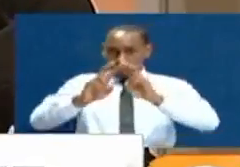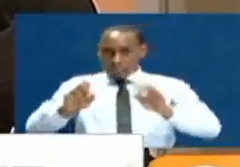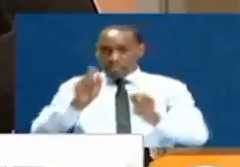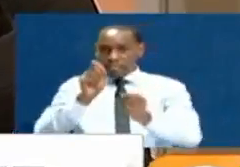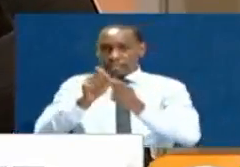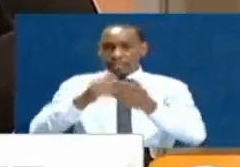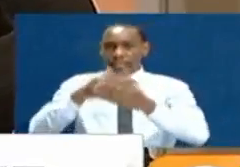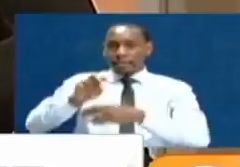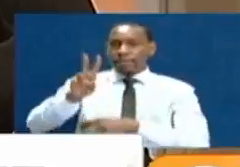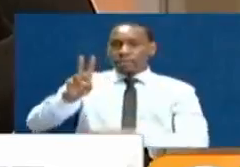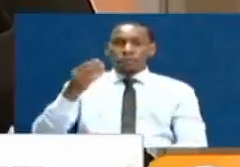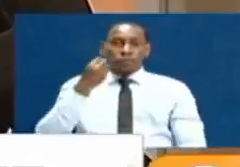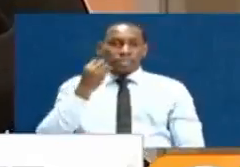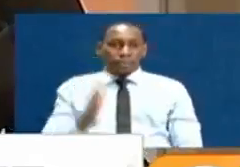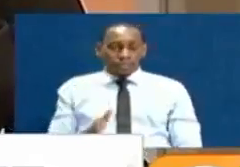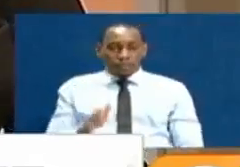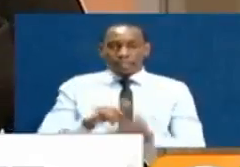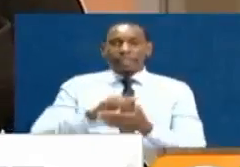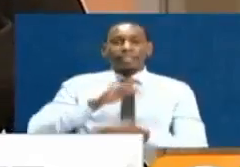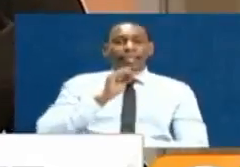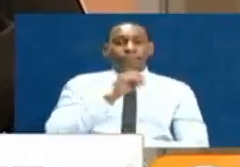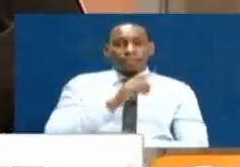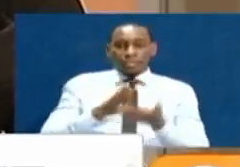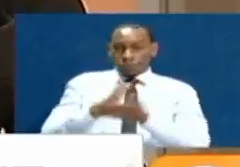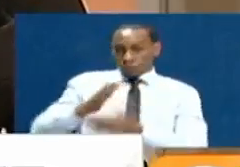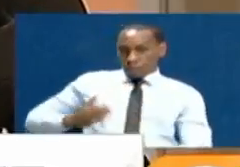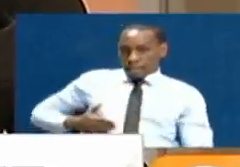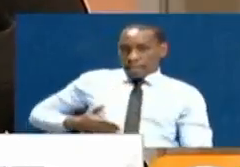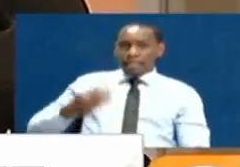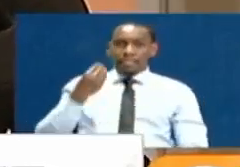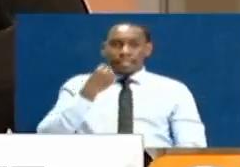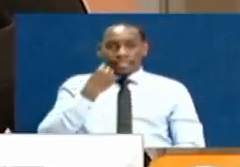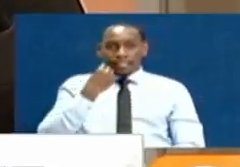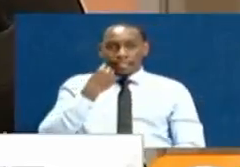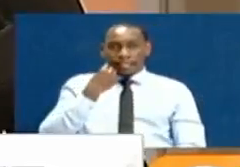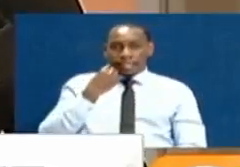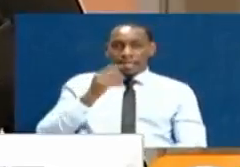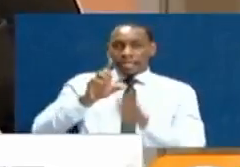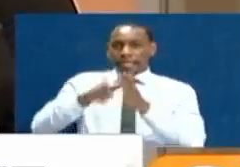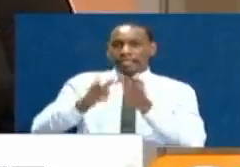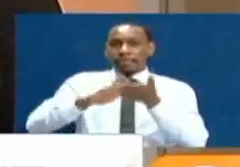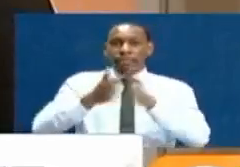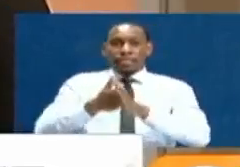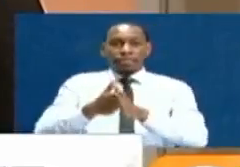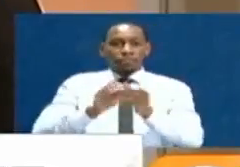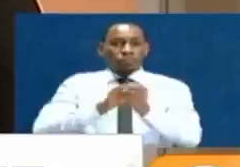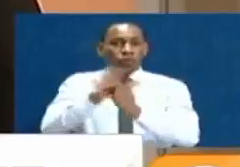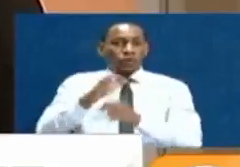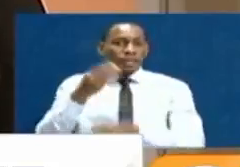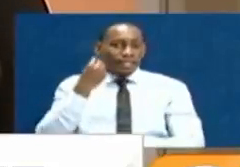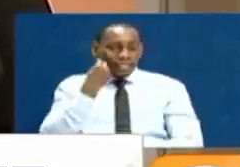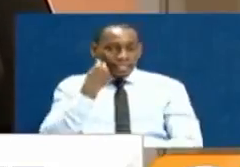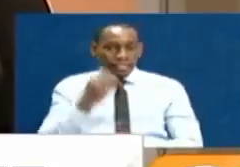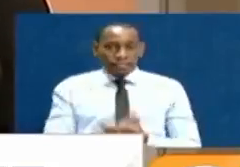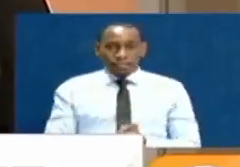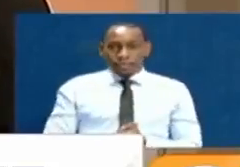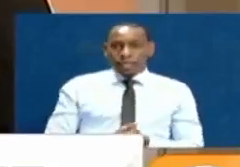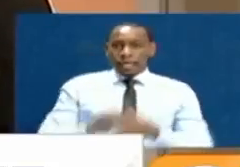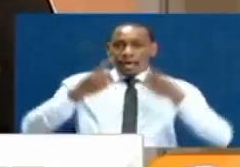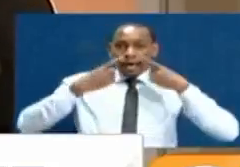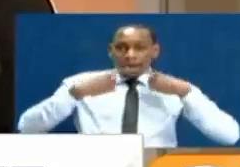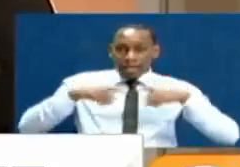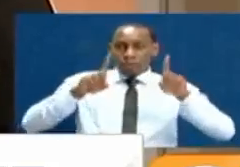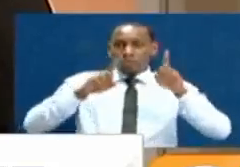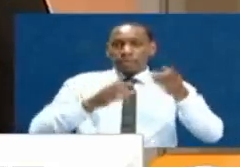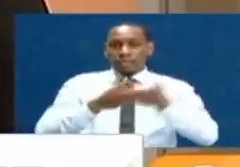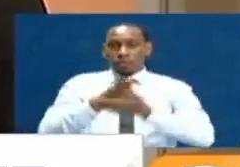testing after two patients who died of pneumonia later tested positive to the virus. The announcement